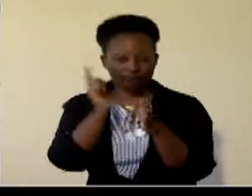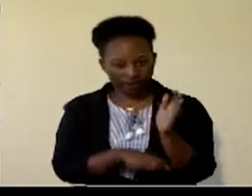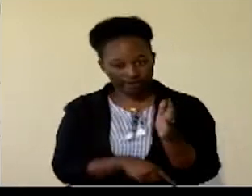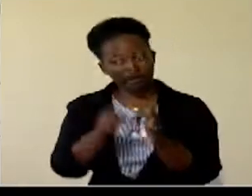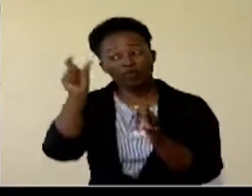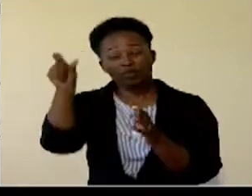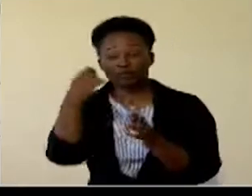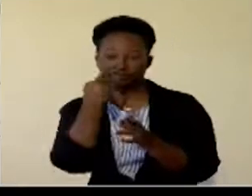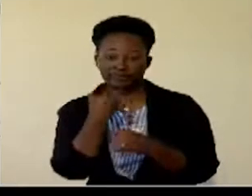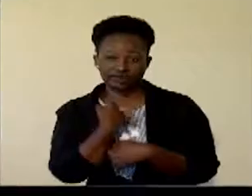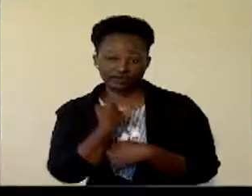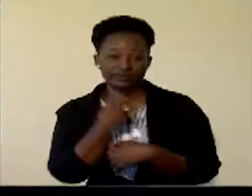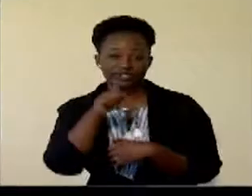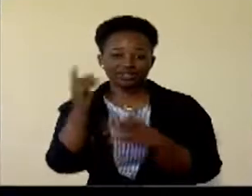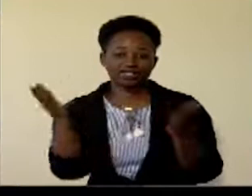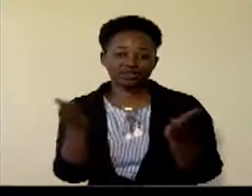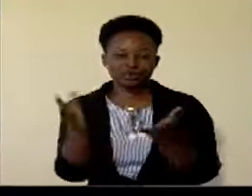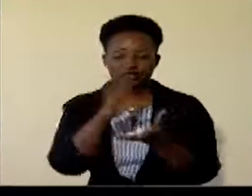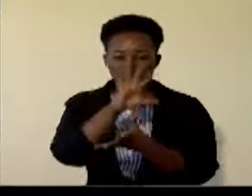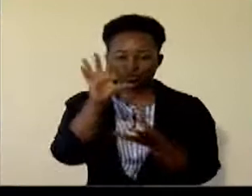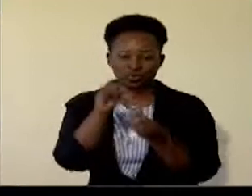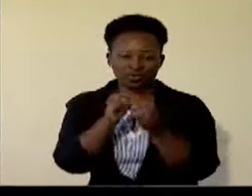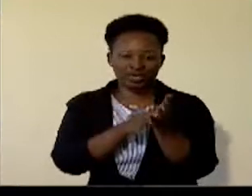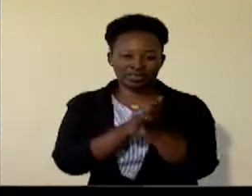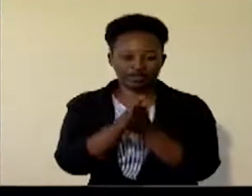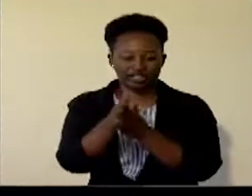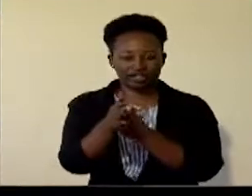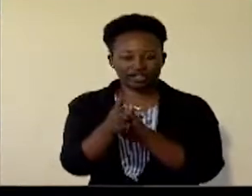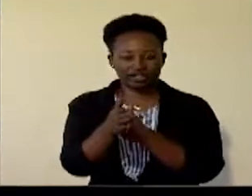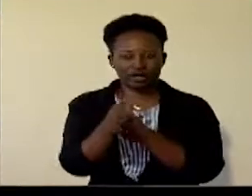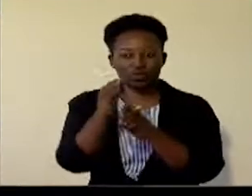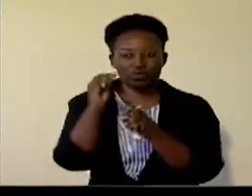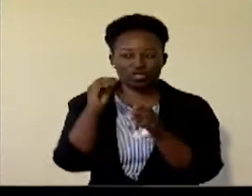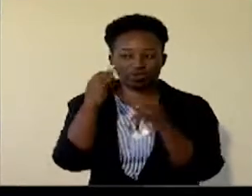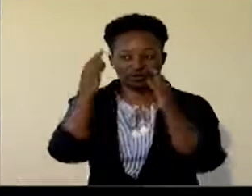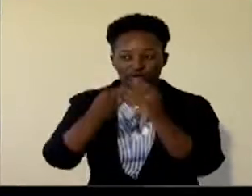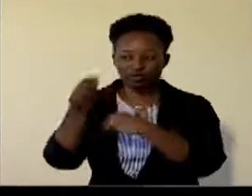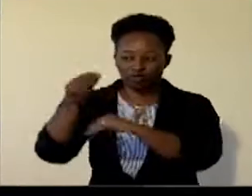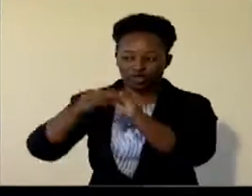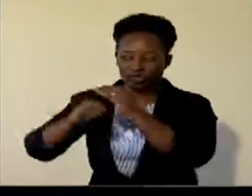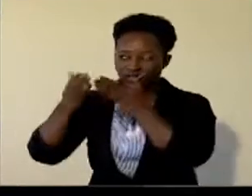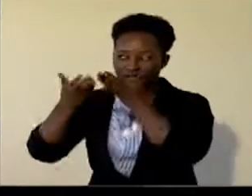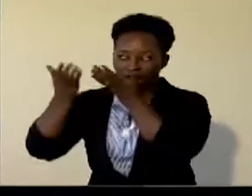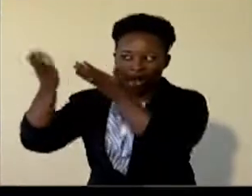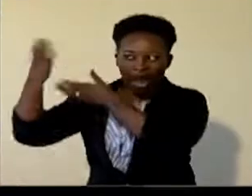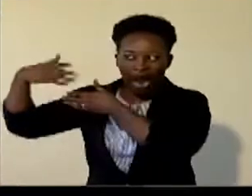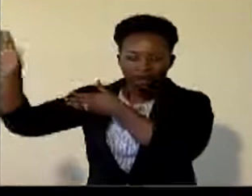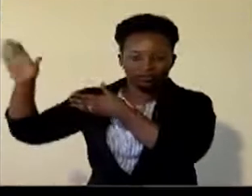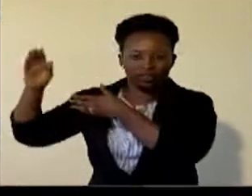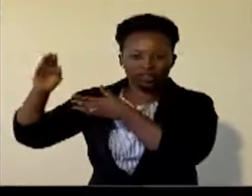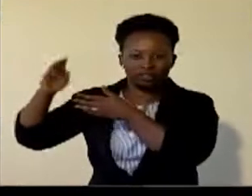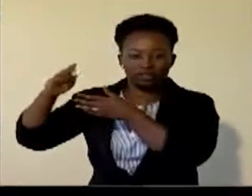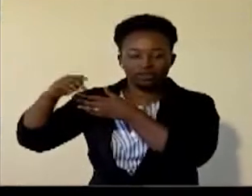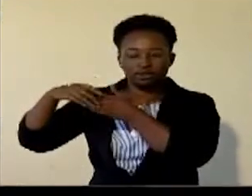deficit, this is where the total expenditure on imports is greater than the total receipts